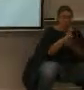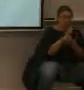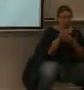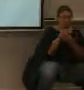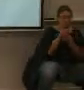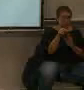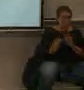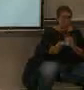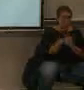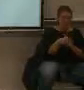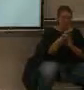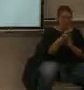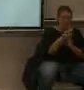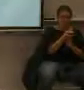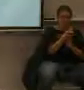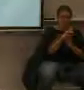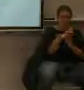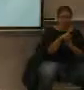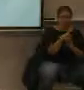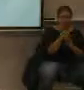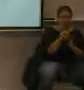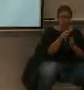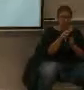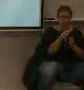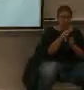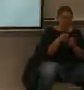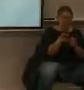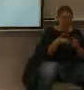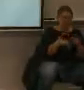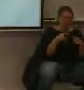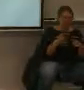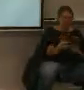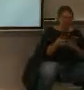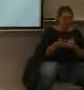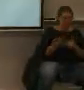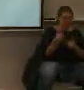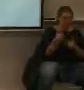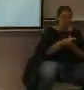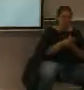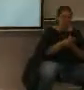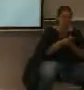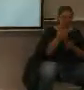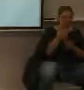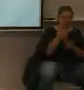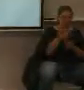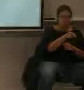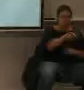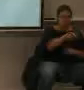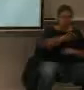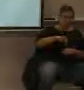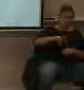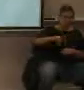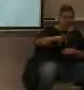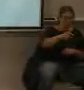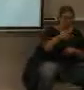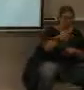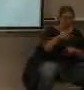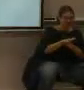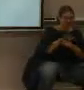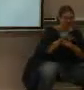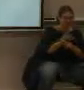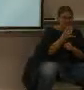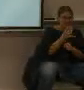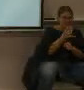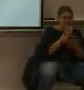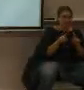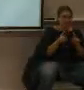that the phytoplankton just gets so little light they can't make it there. So they have a nice green ring around the edge, because that's up high enough to get the